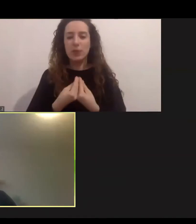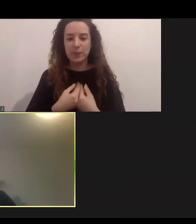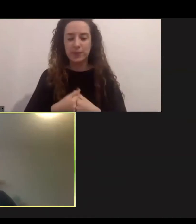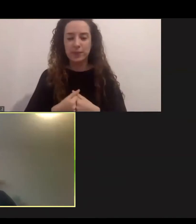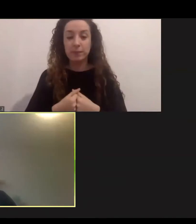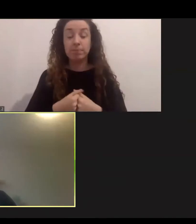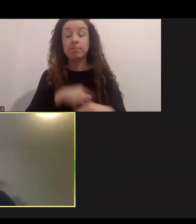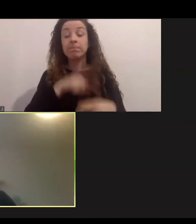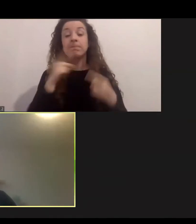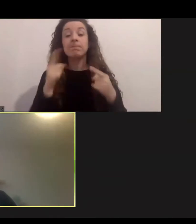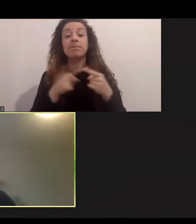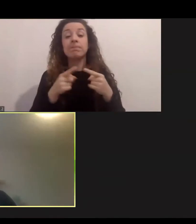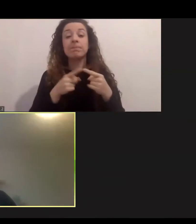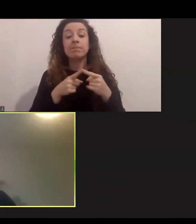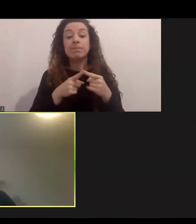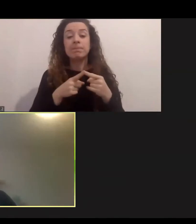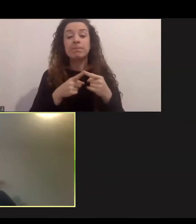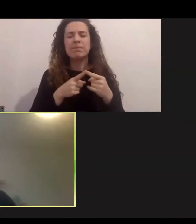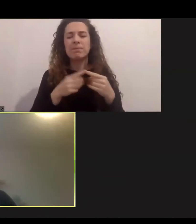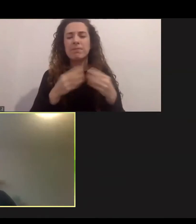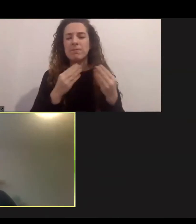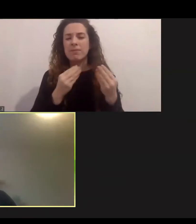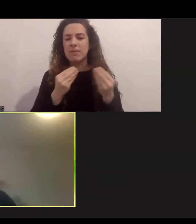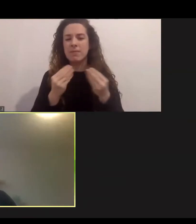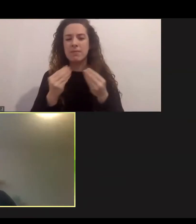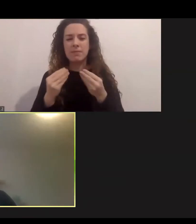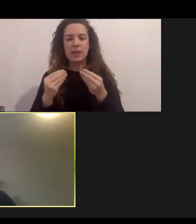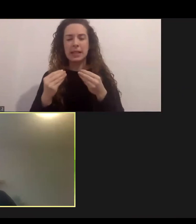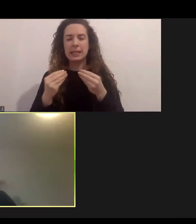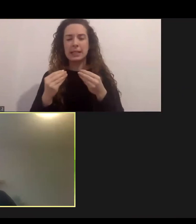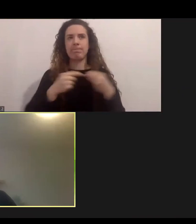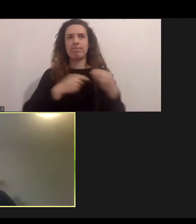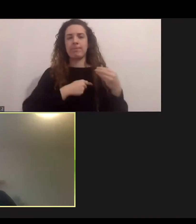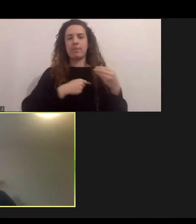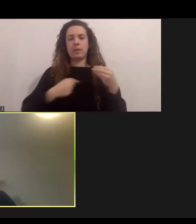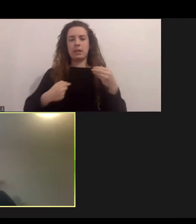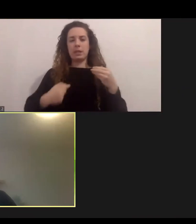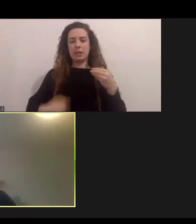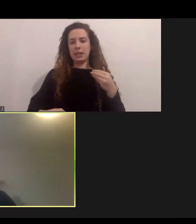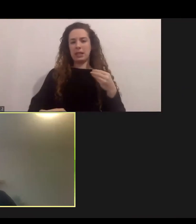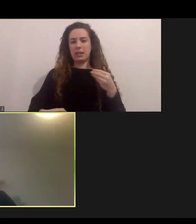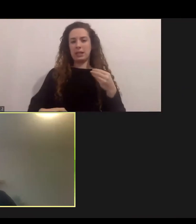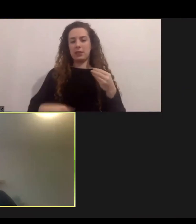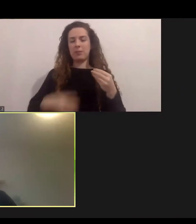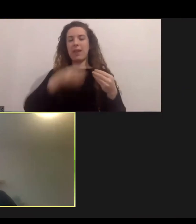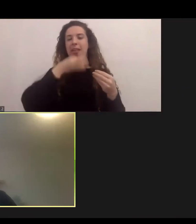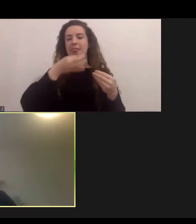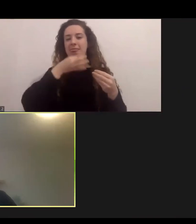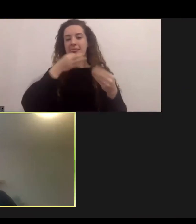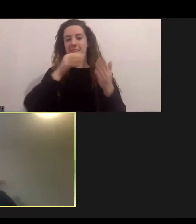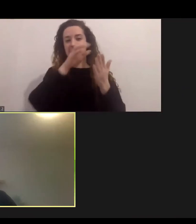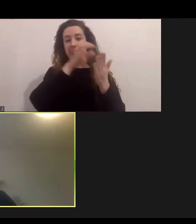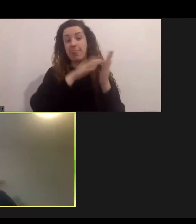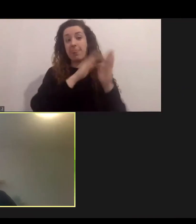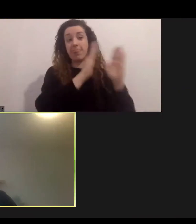course, you can talk to your teachers online, but